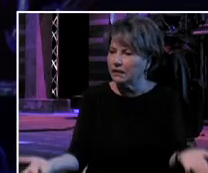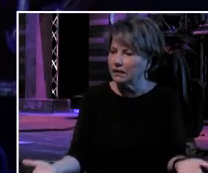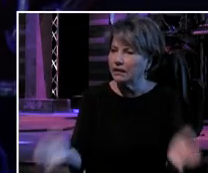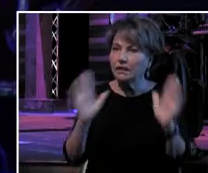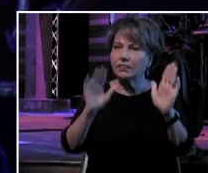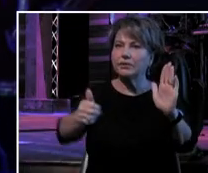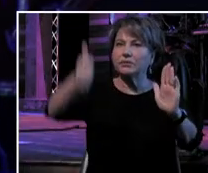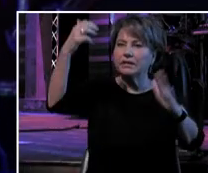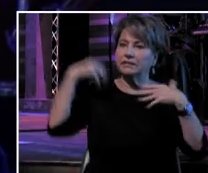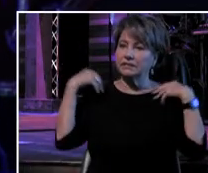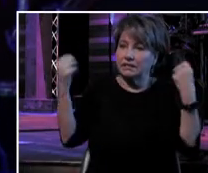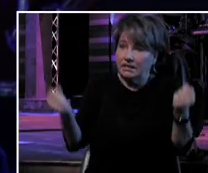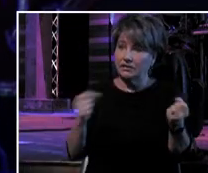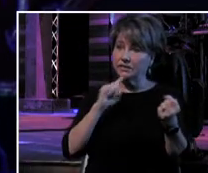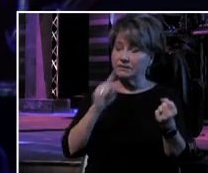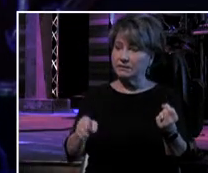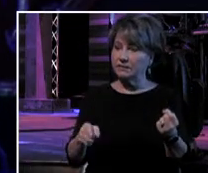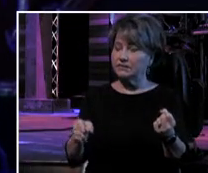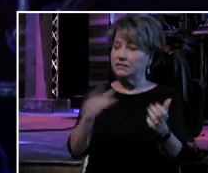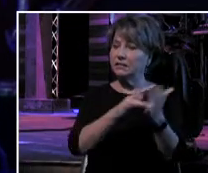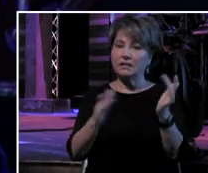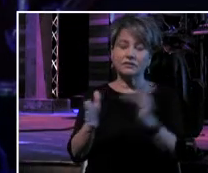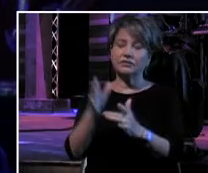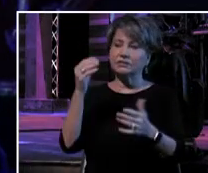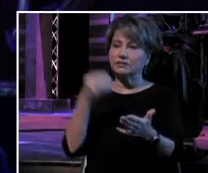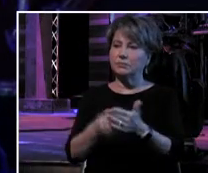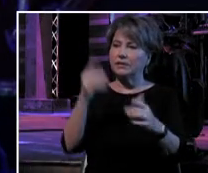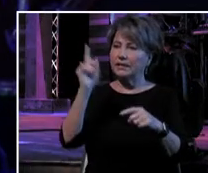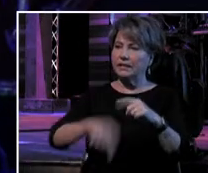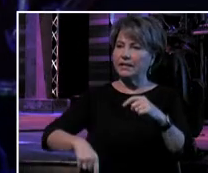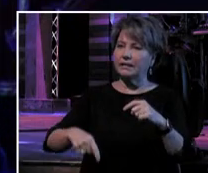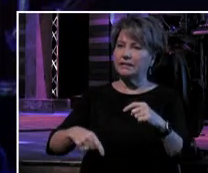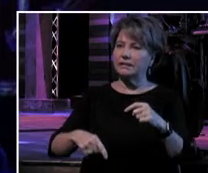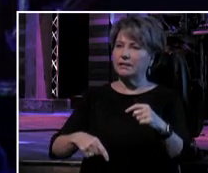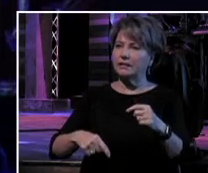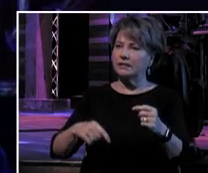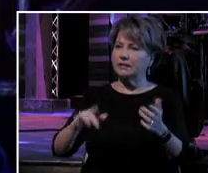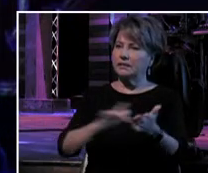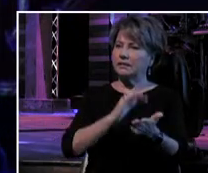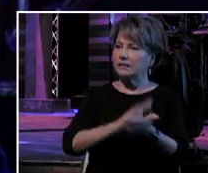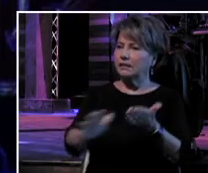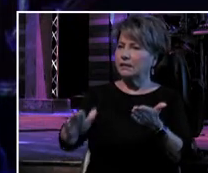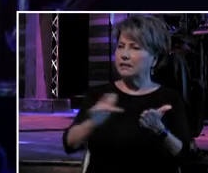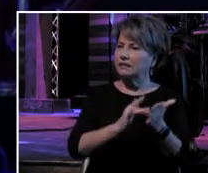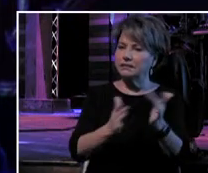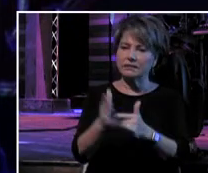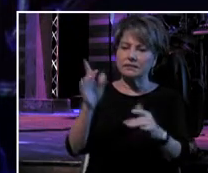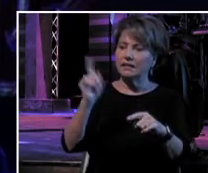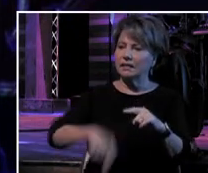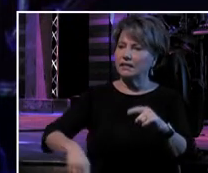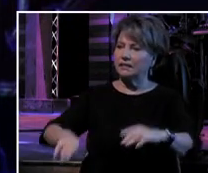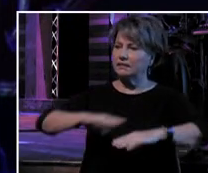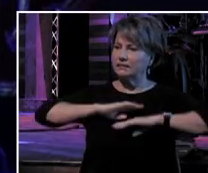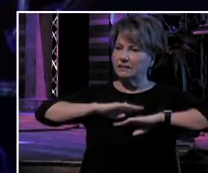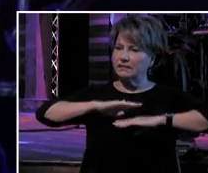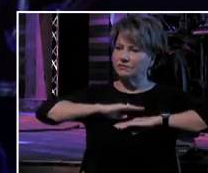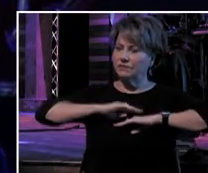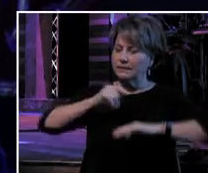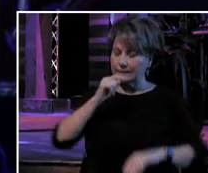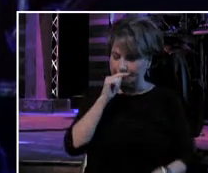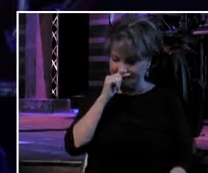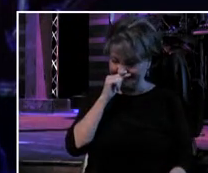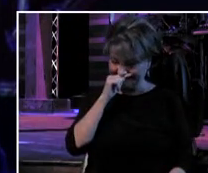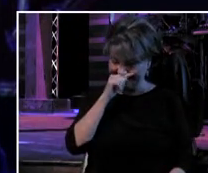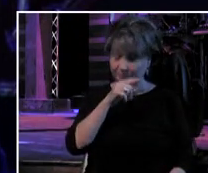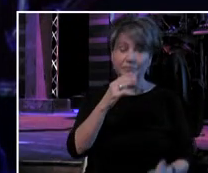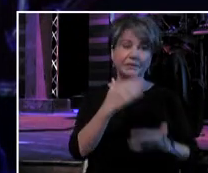greatest inheritance is Jesus. Trust me, money cannot buy off Jesus. Money cannot give satisfaction. Matter of fact, those with money,